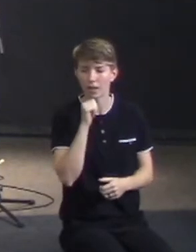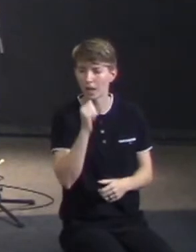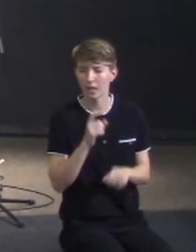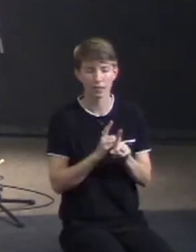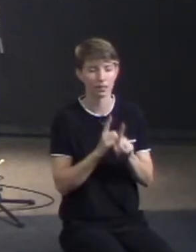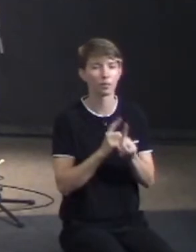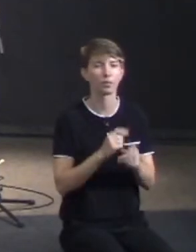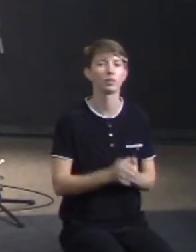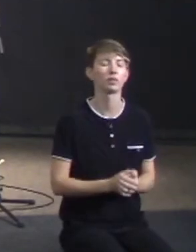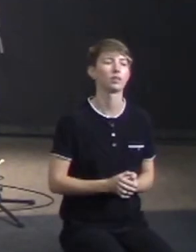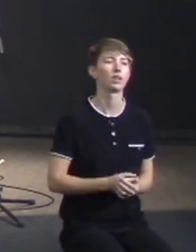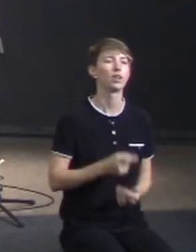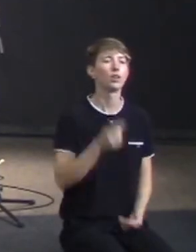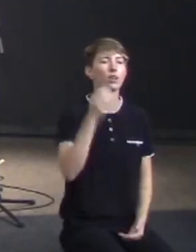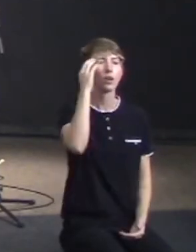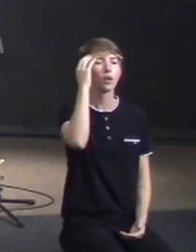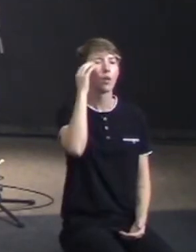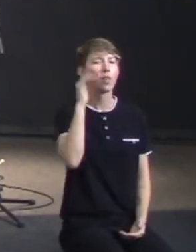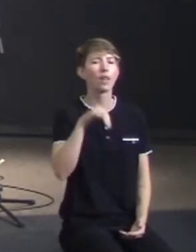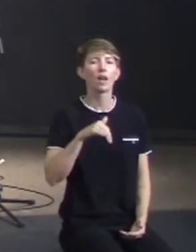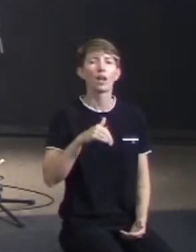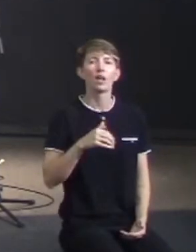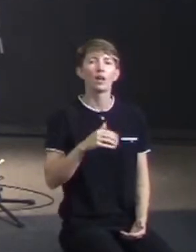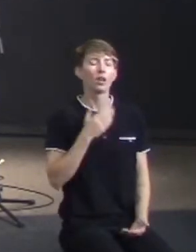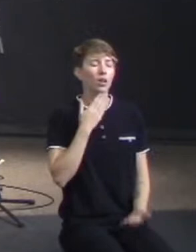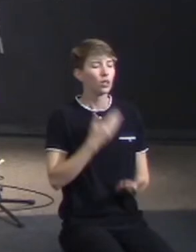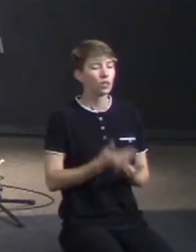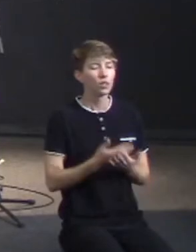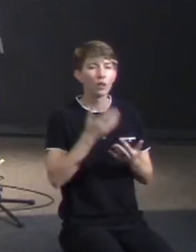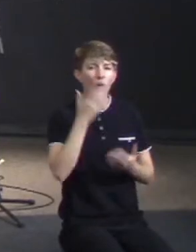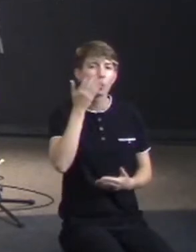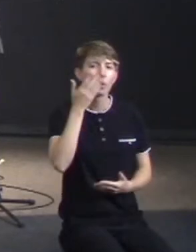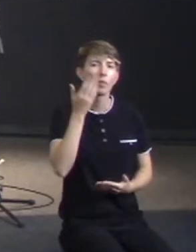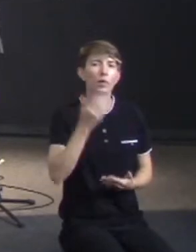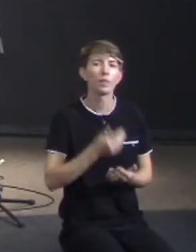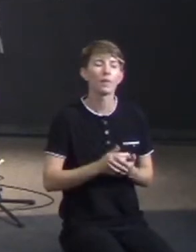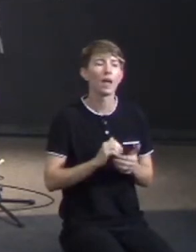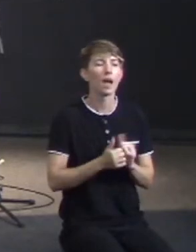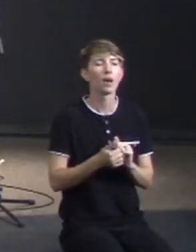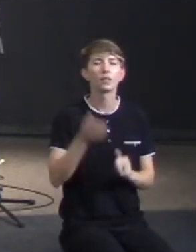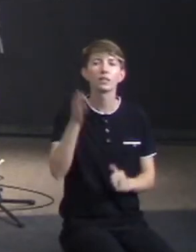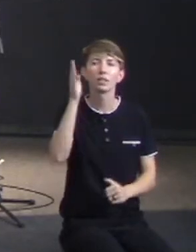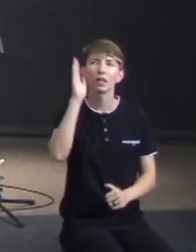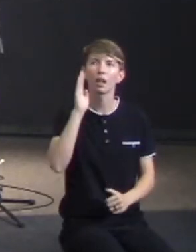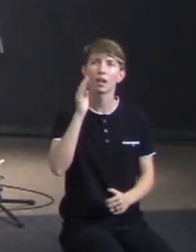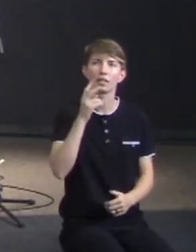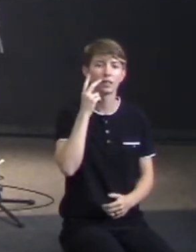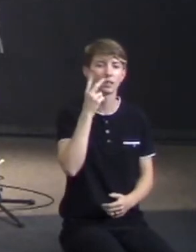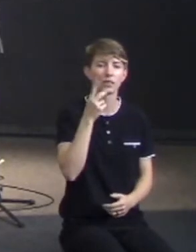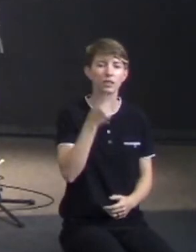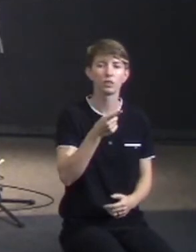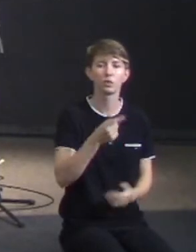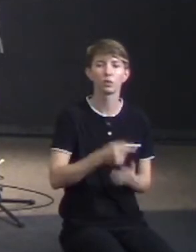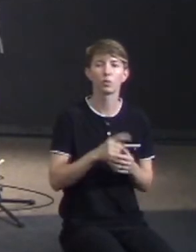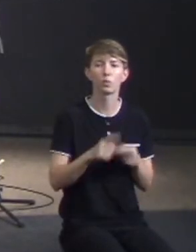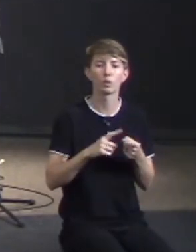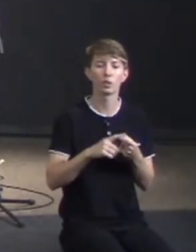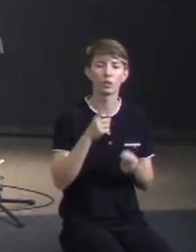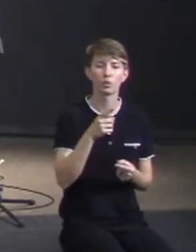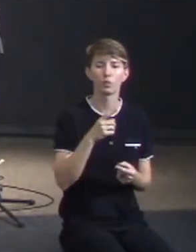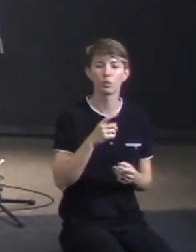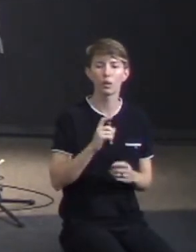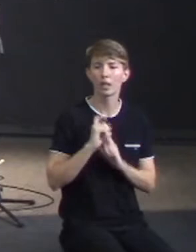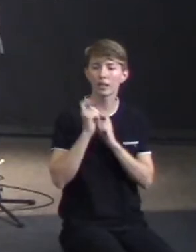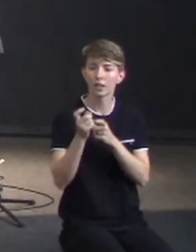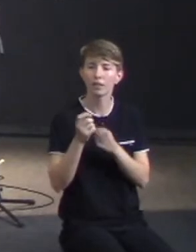aroma, how does God see you when you give your time, your money, to help further the kingdom? Because in Leviticus